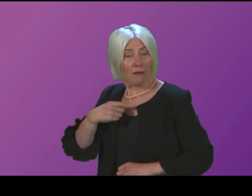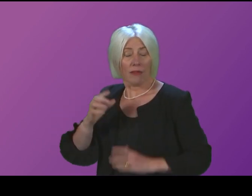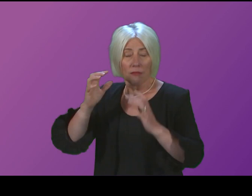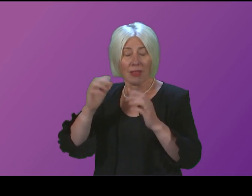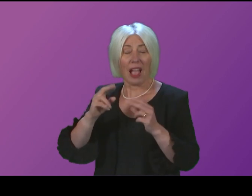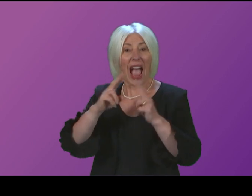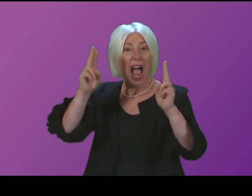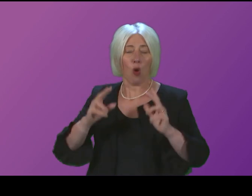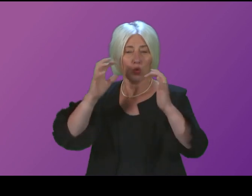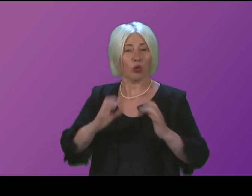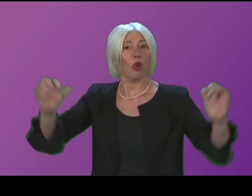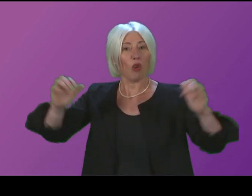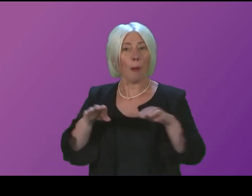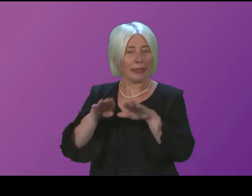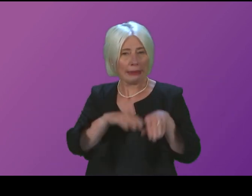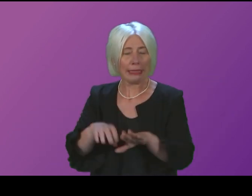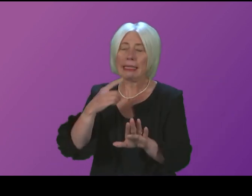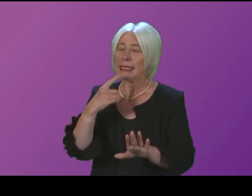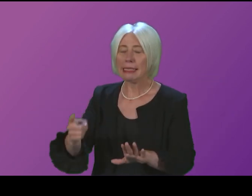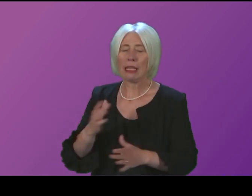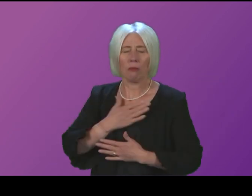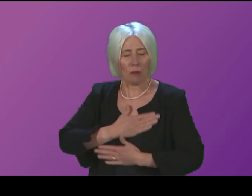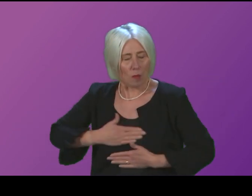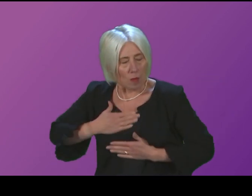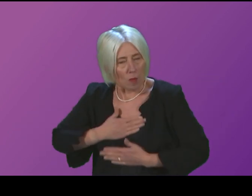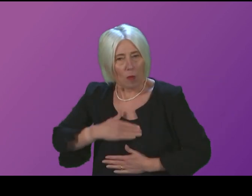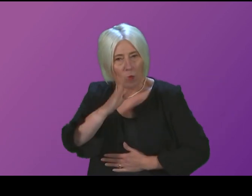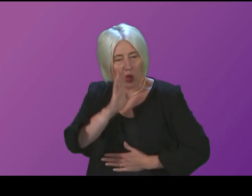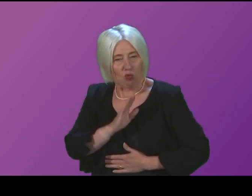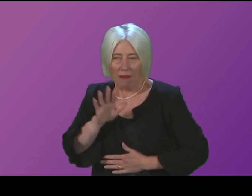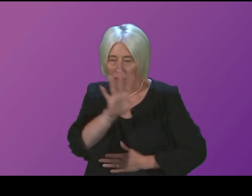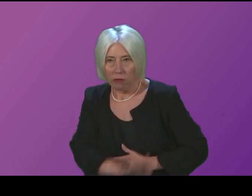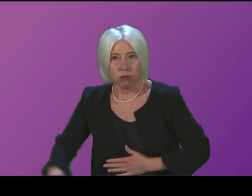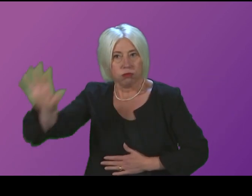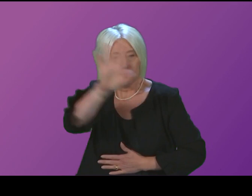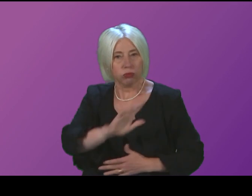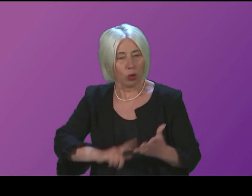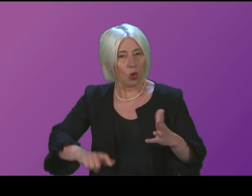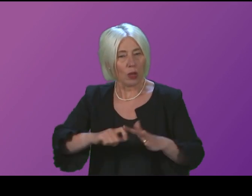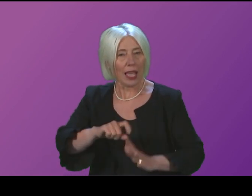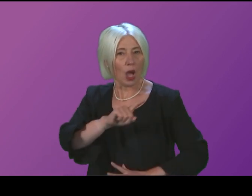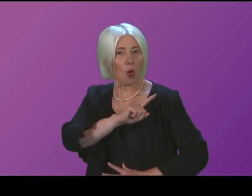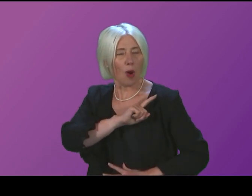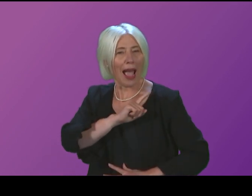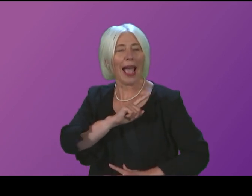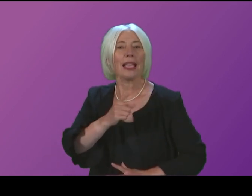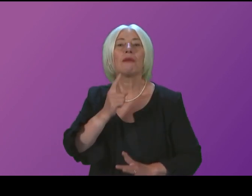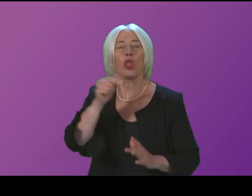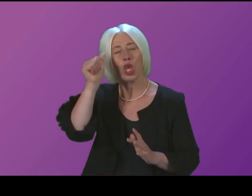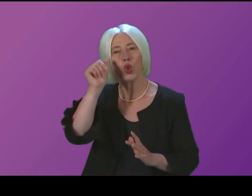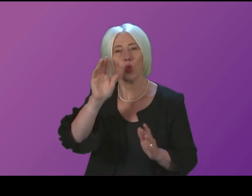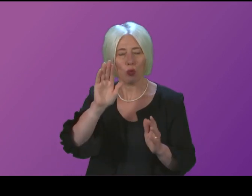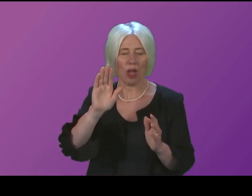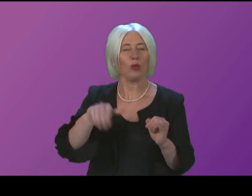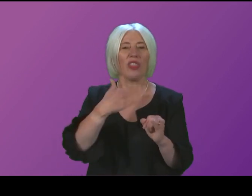Commons. He commented that the grief of the country was in part because they were marking the end of an